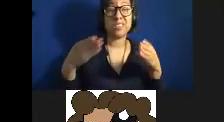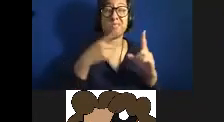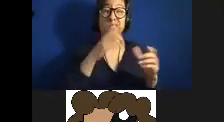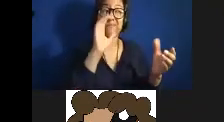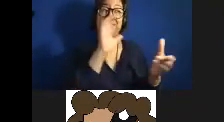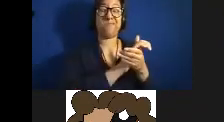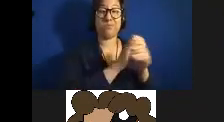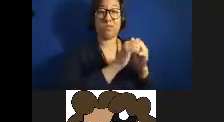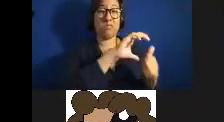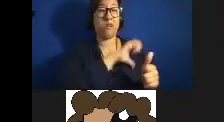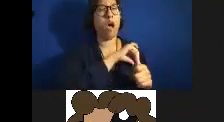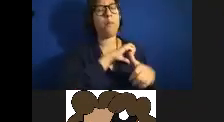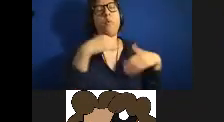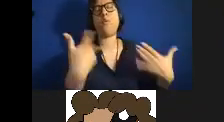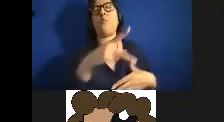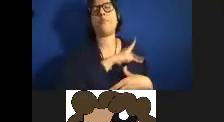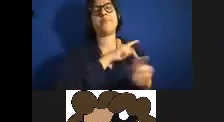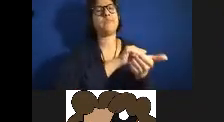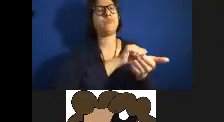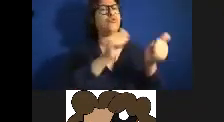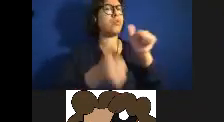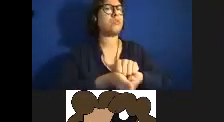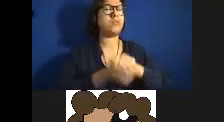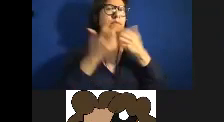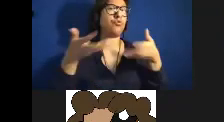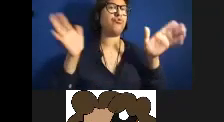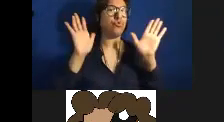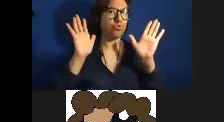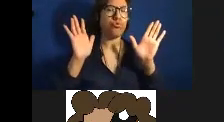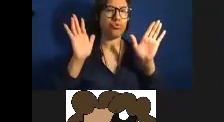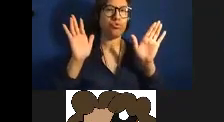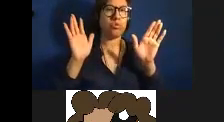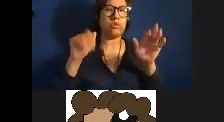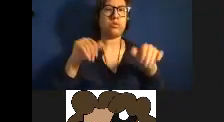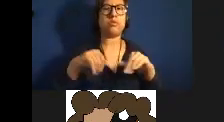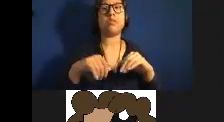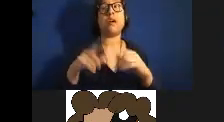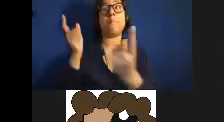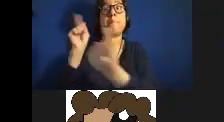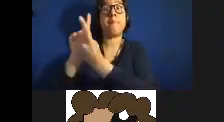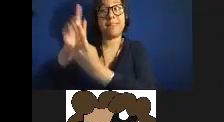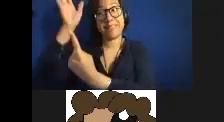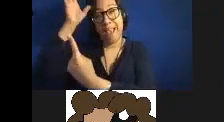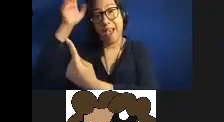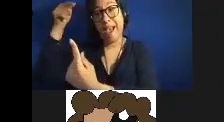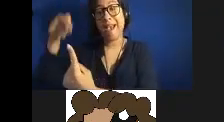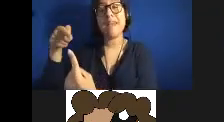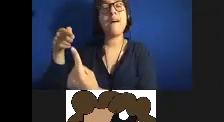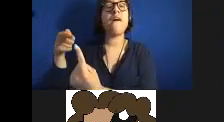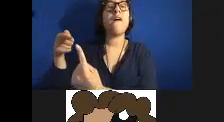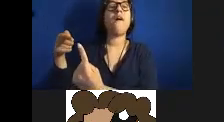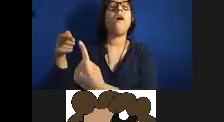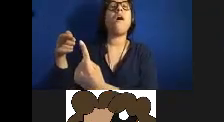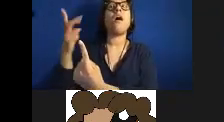her. So as she met my dad, right, like what she learned from her past